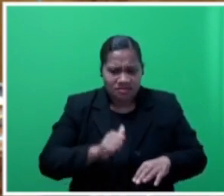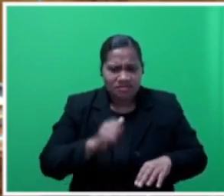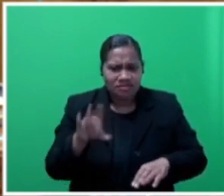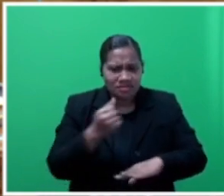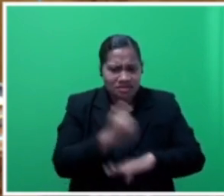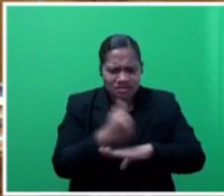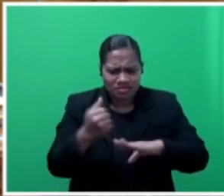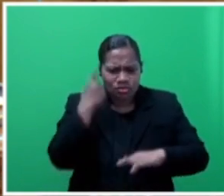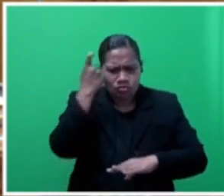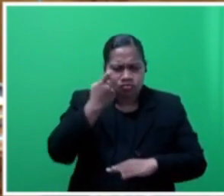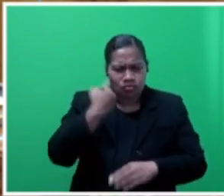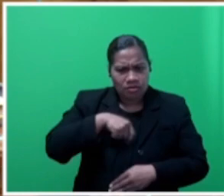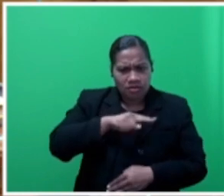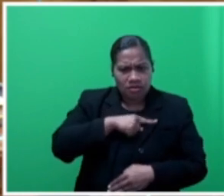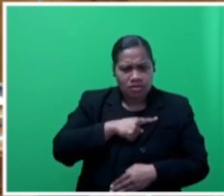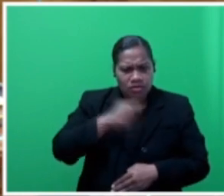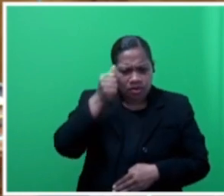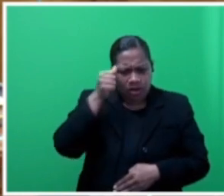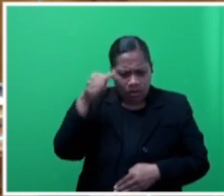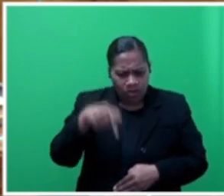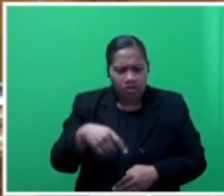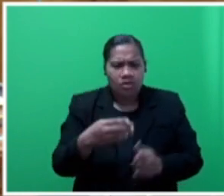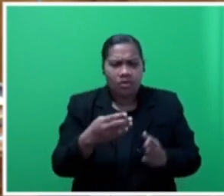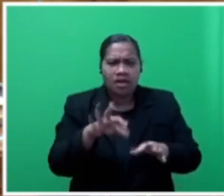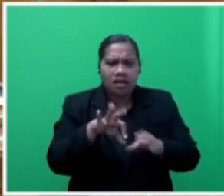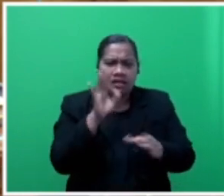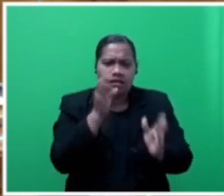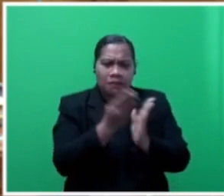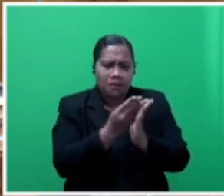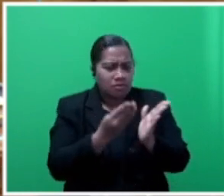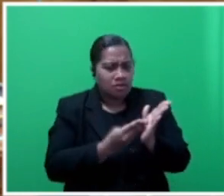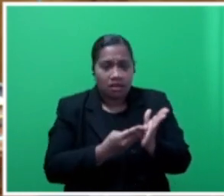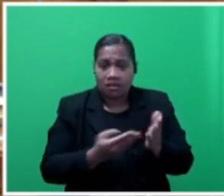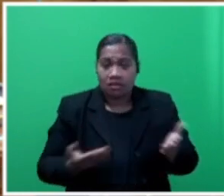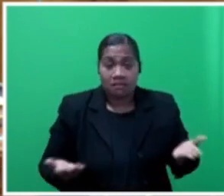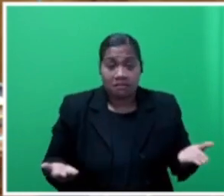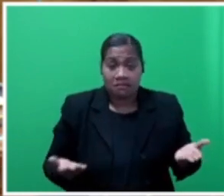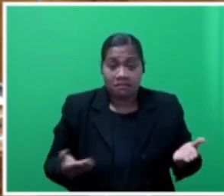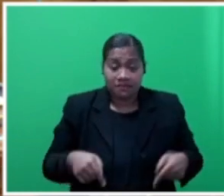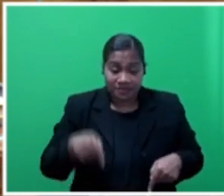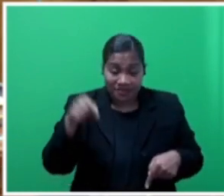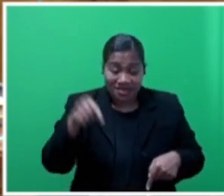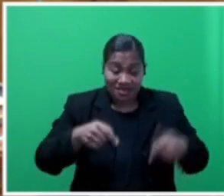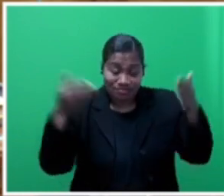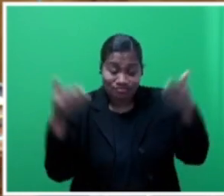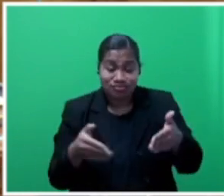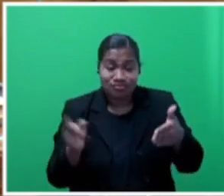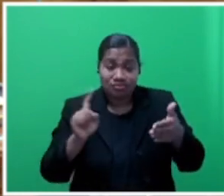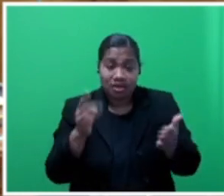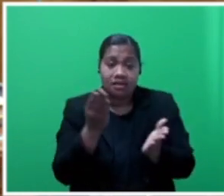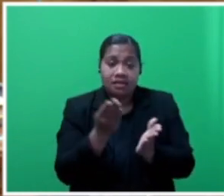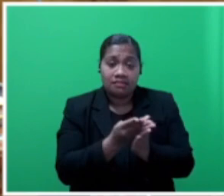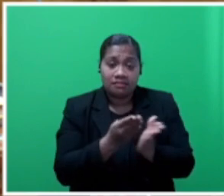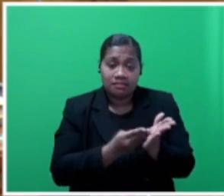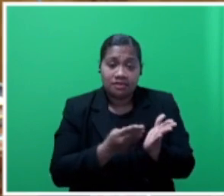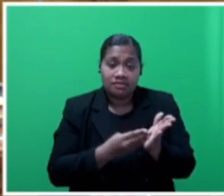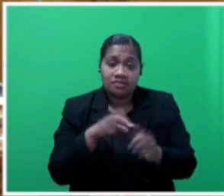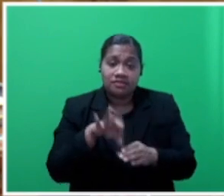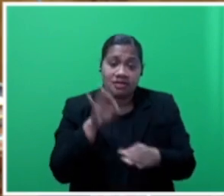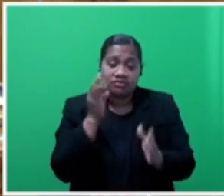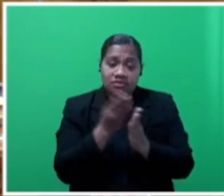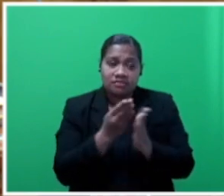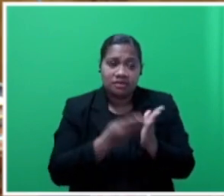and we know this is an election budget. That's the bottom line of the budget that was presented last night.